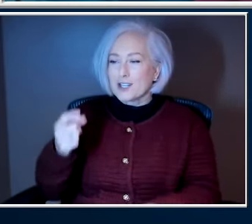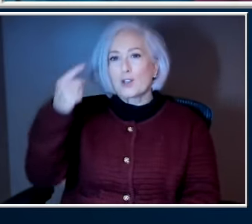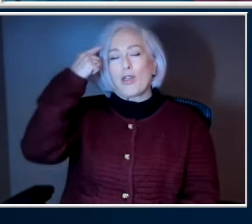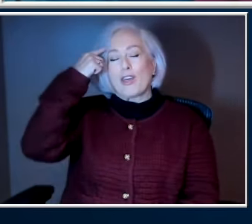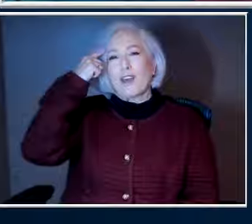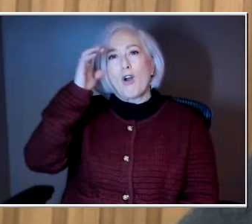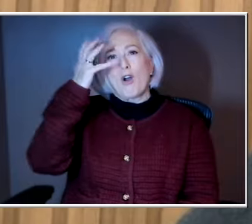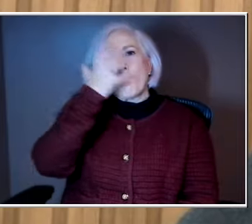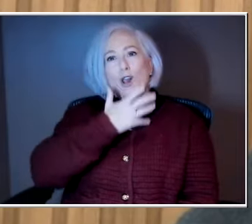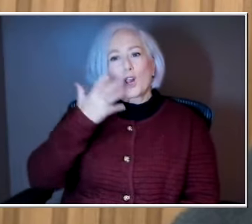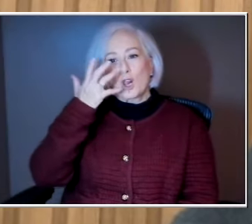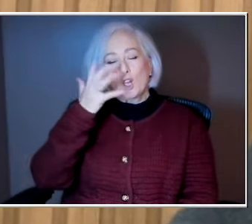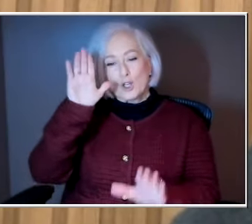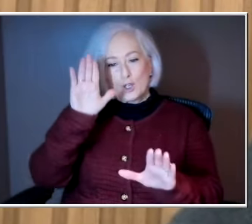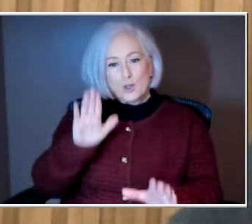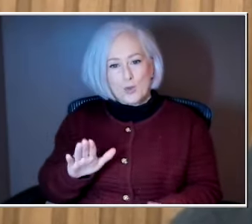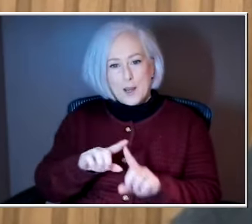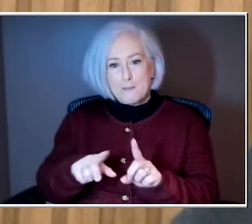there.